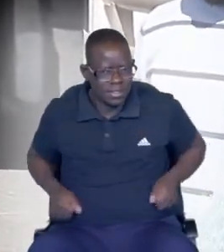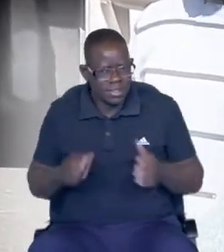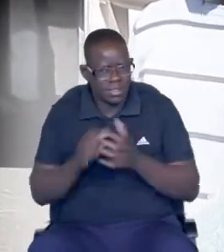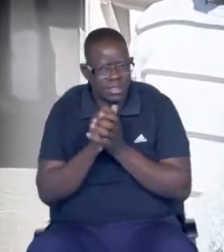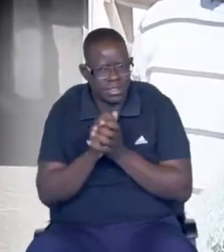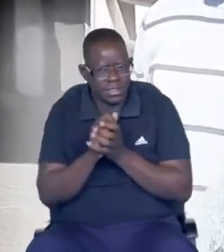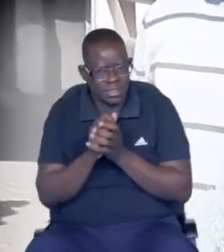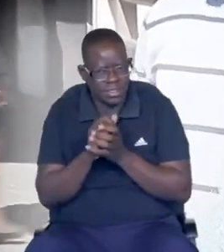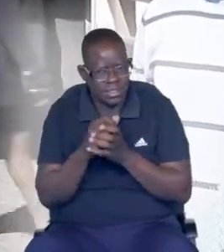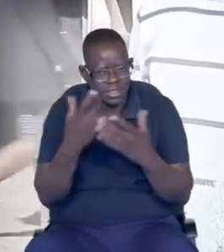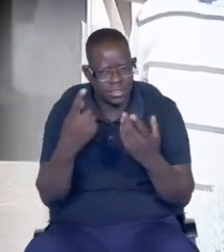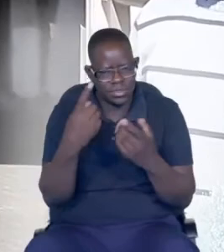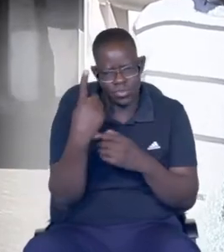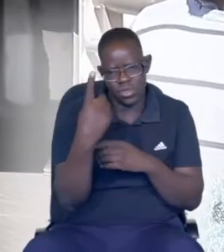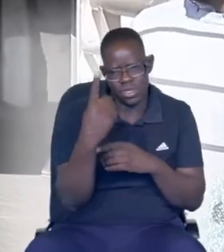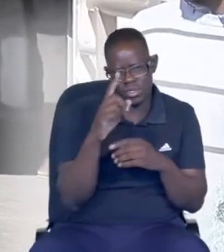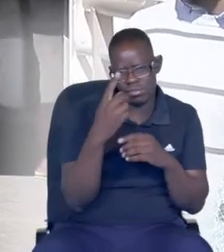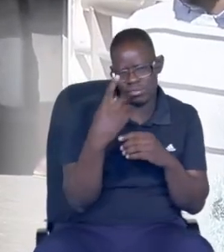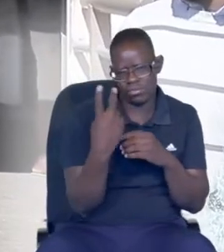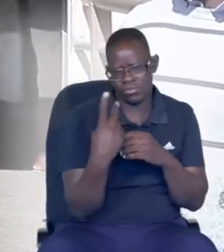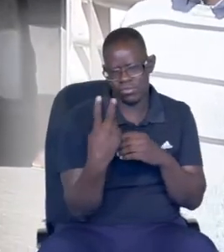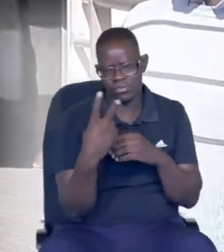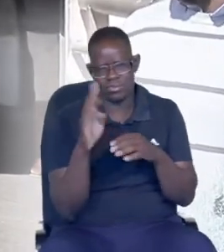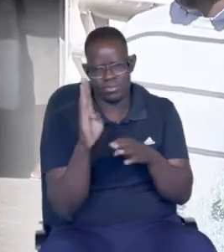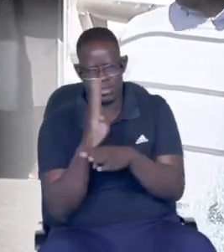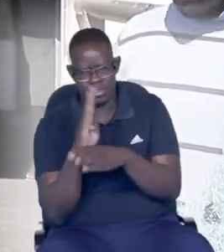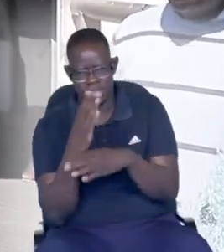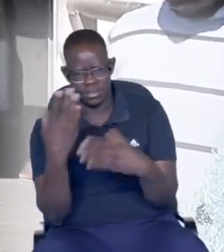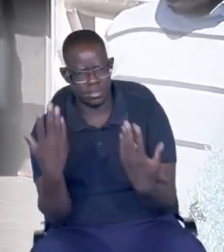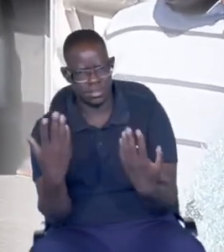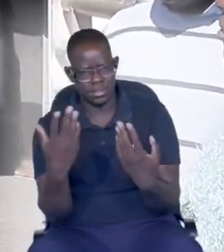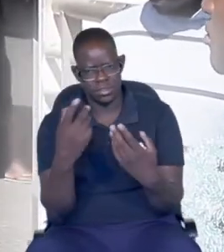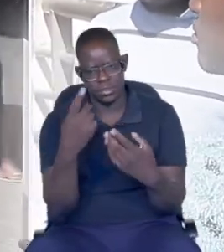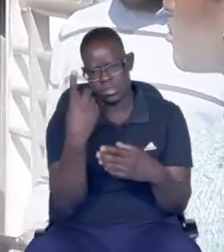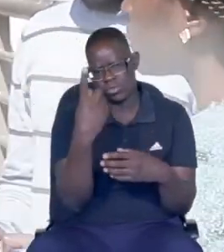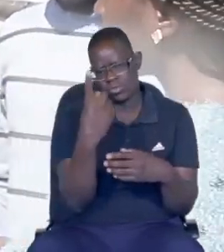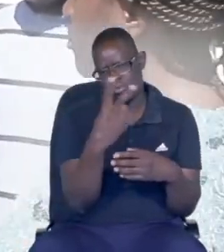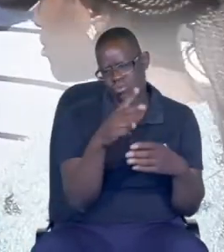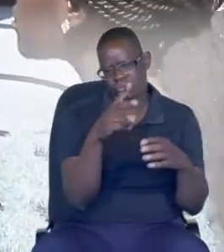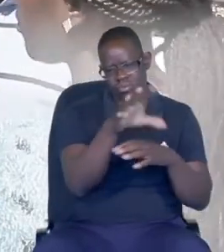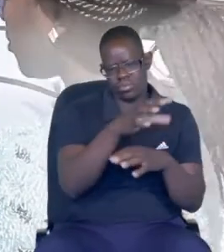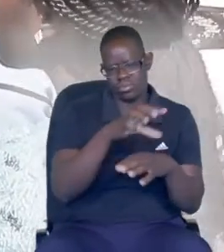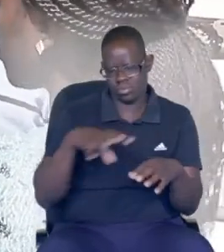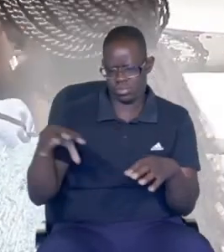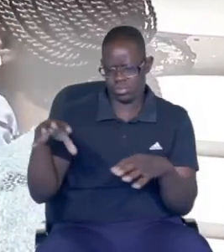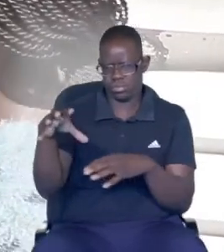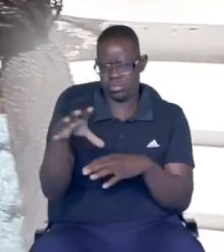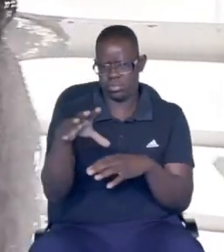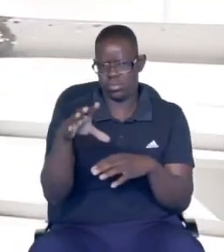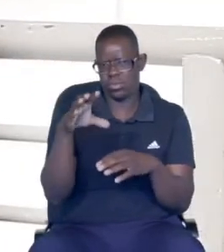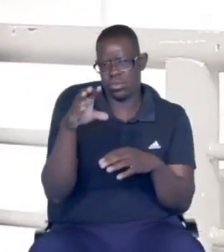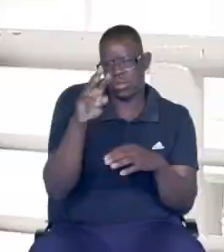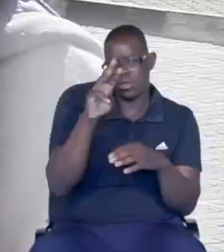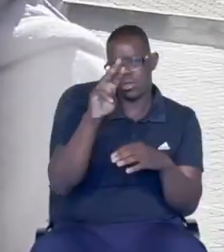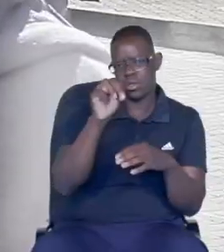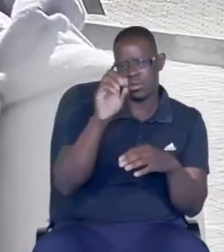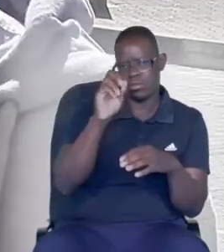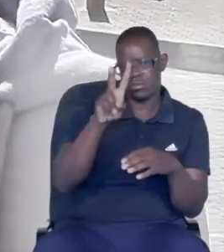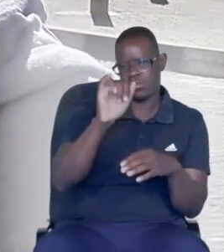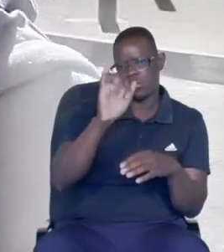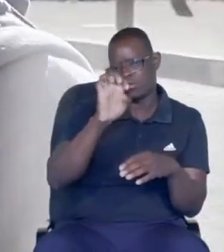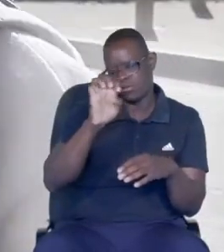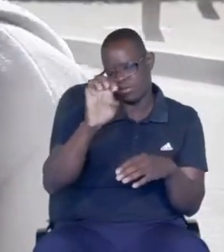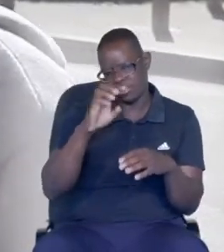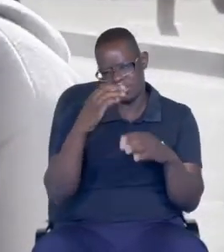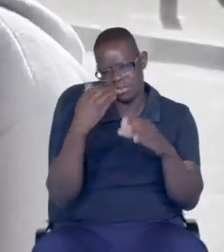of making it a one-man or two business, or maybe a branch of existing businesses, like a movie theater. Yeah. And